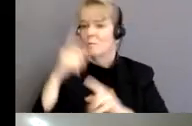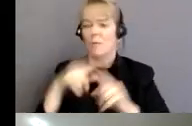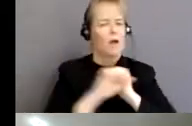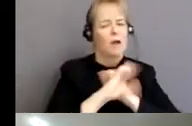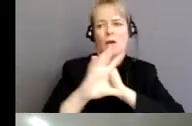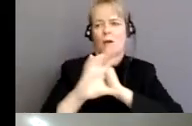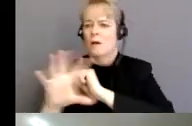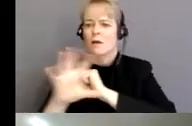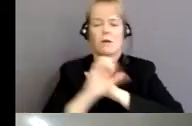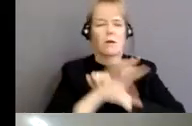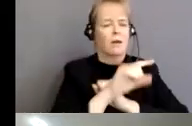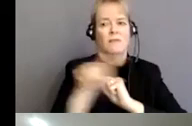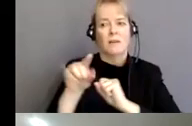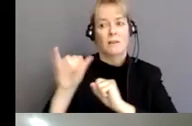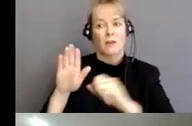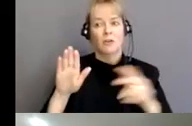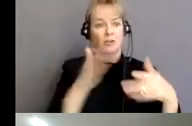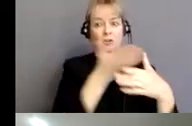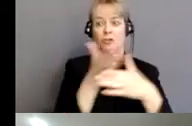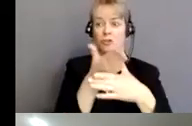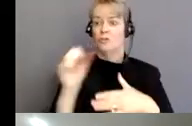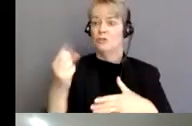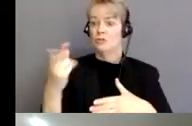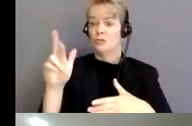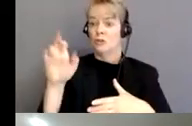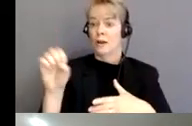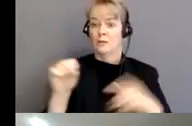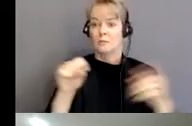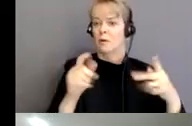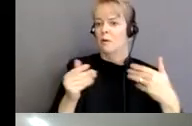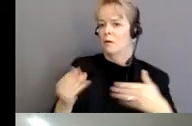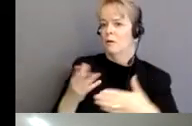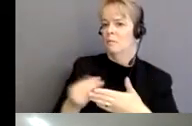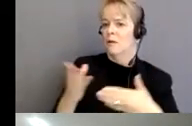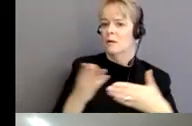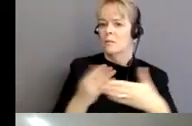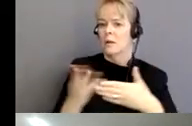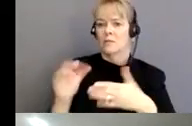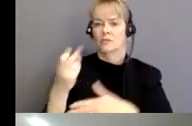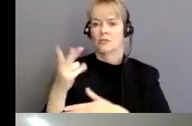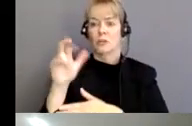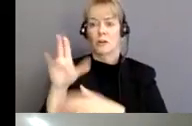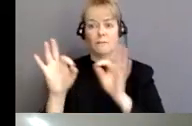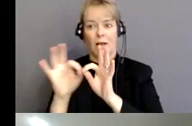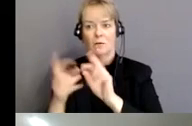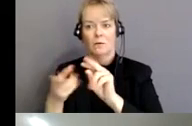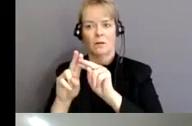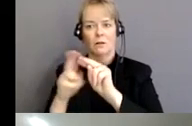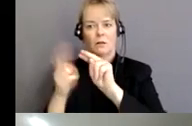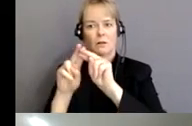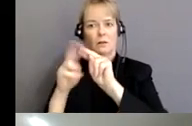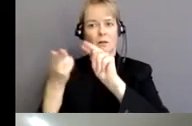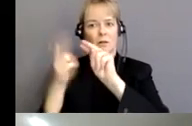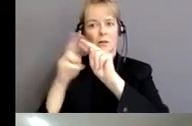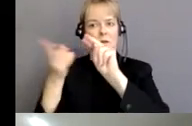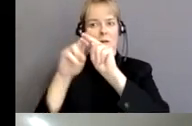starts to drive the share value up. And it's all based on lies, essentially. And as the share value starts to increase,